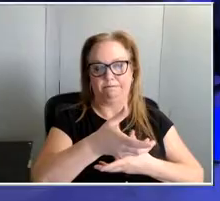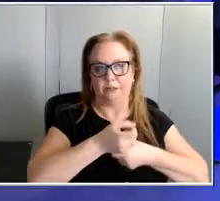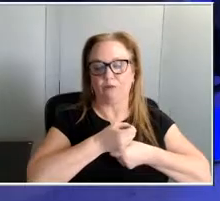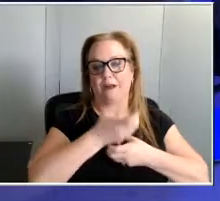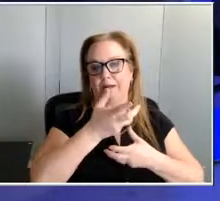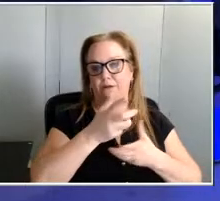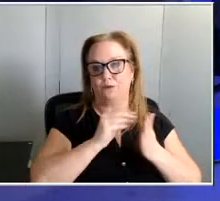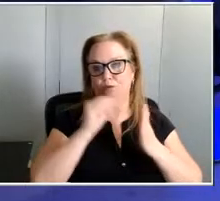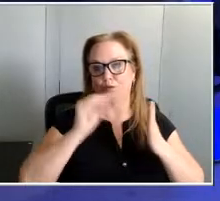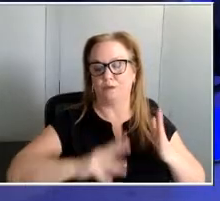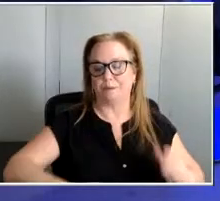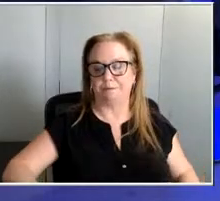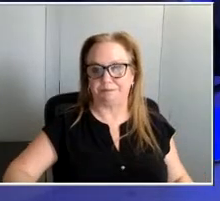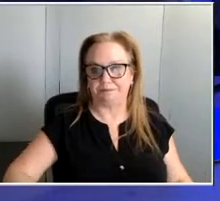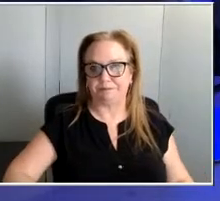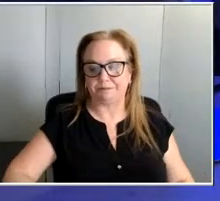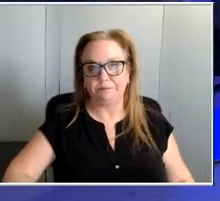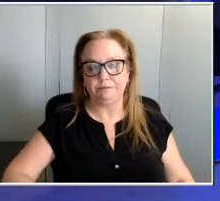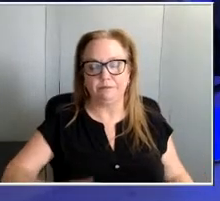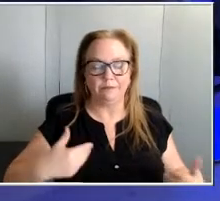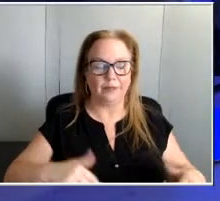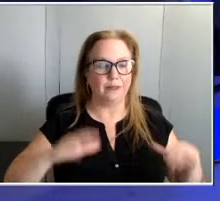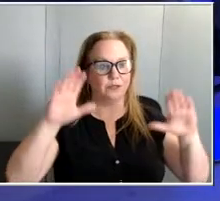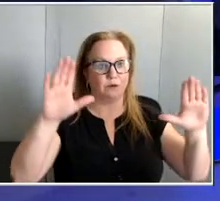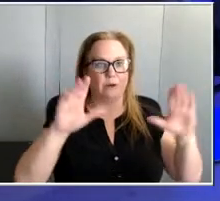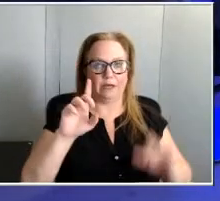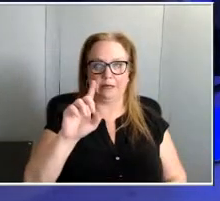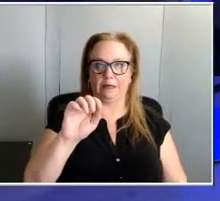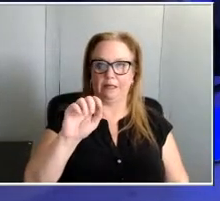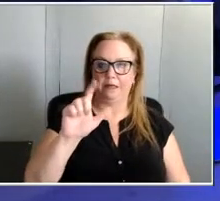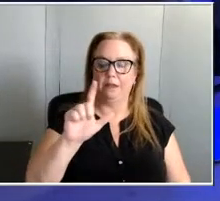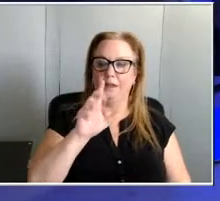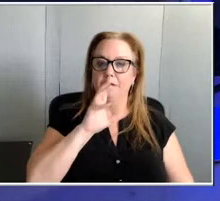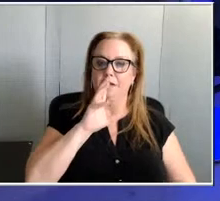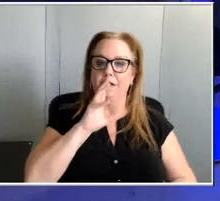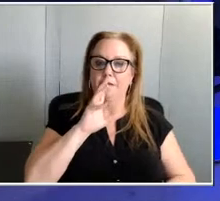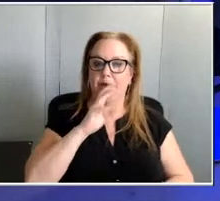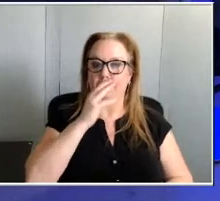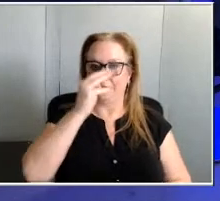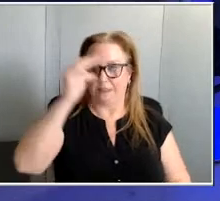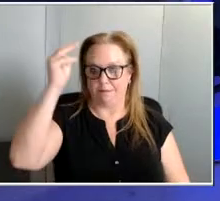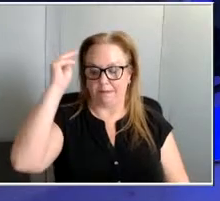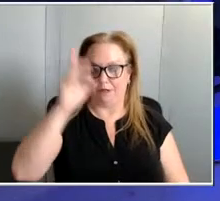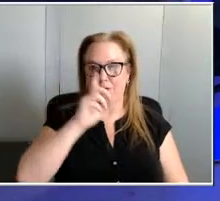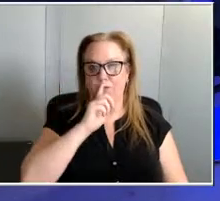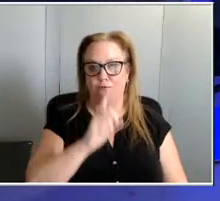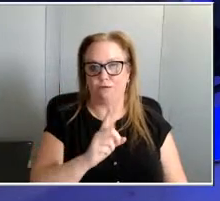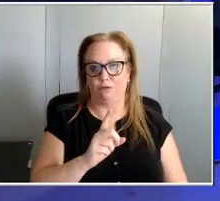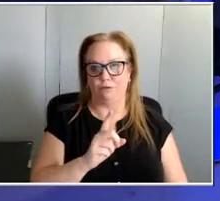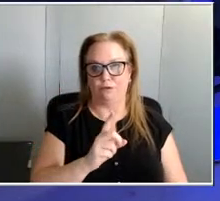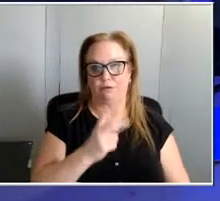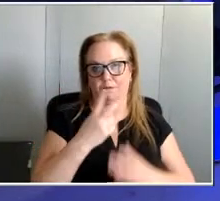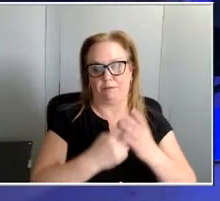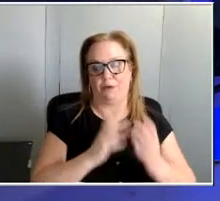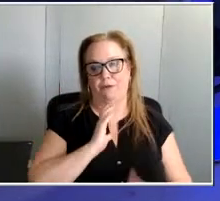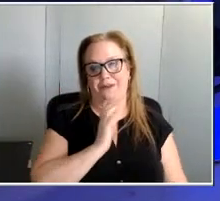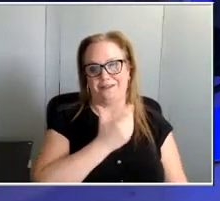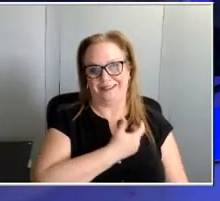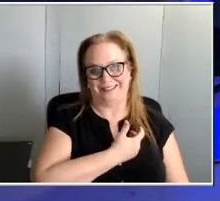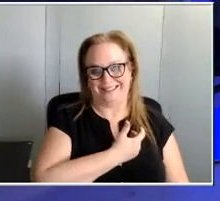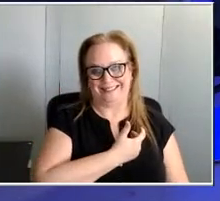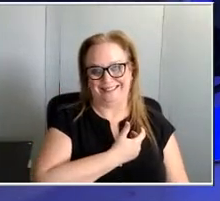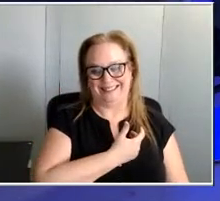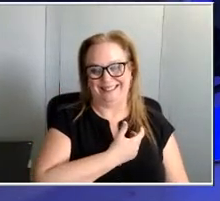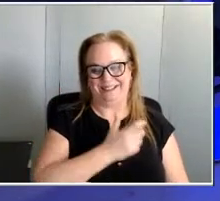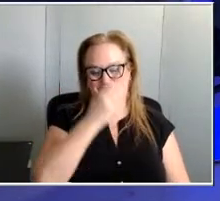It's a pretty darn big deal. And Dr. Kennedy, I teased you about being the institutional memory. It is true. Actually, maybe the both of us could be qualified with that one